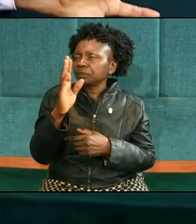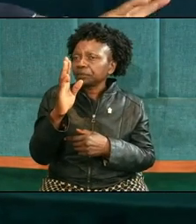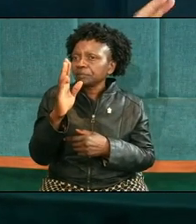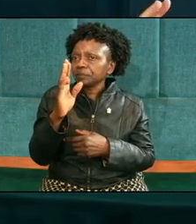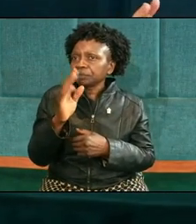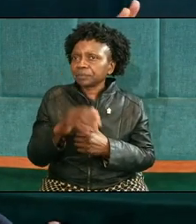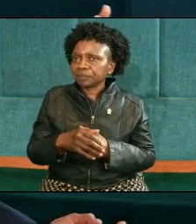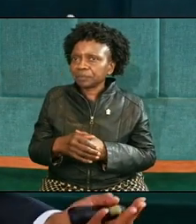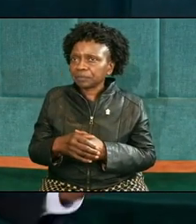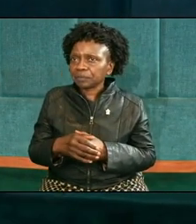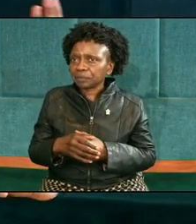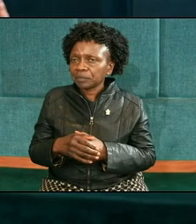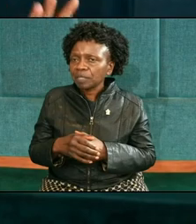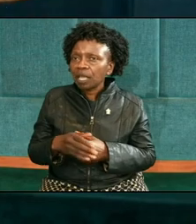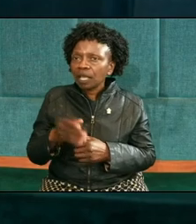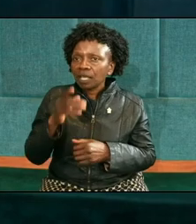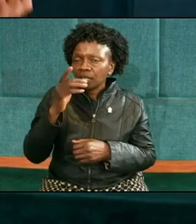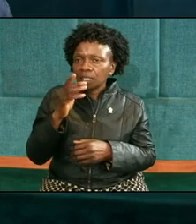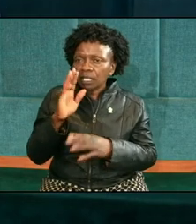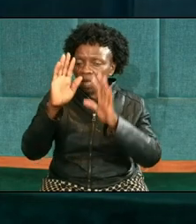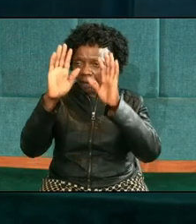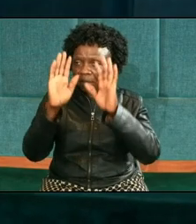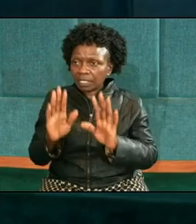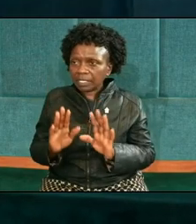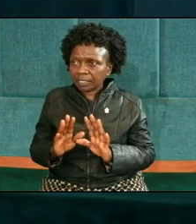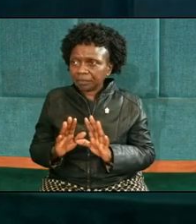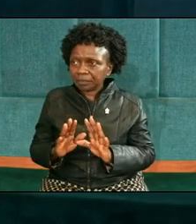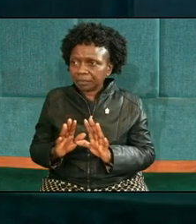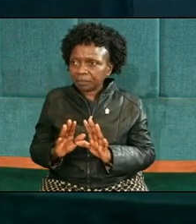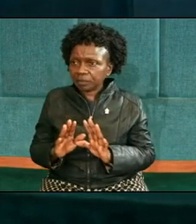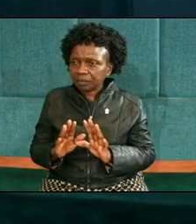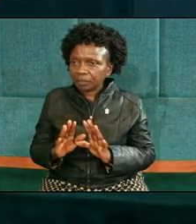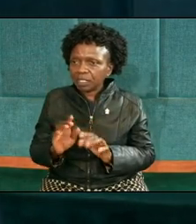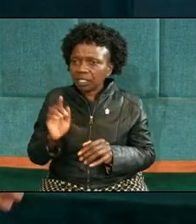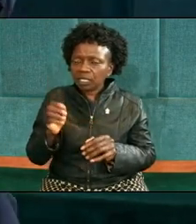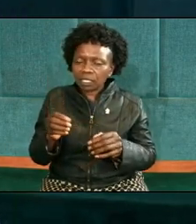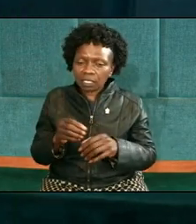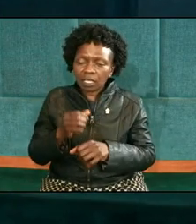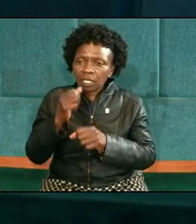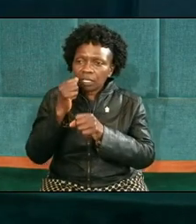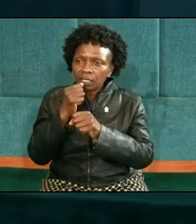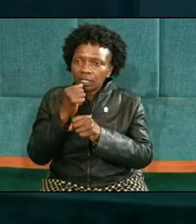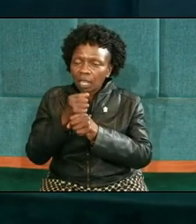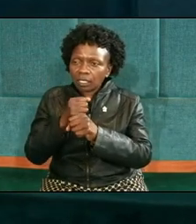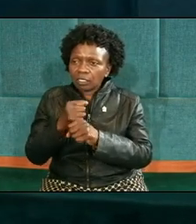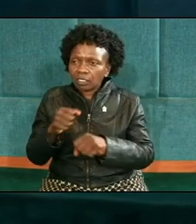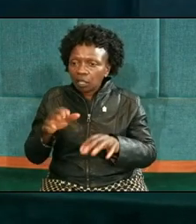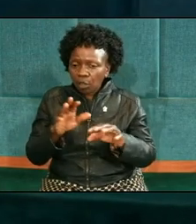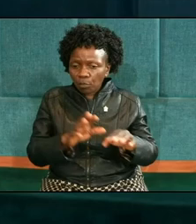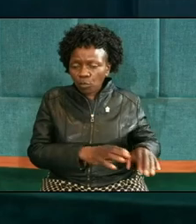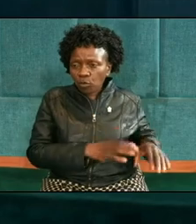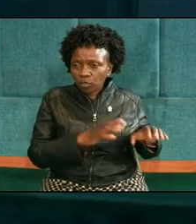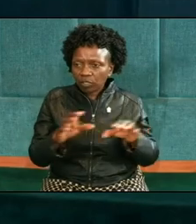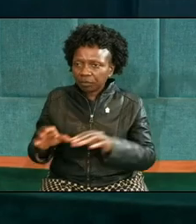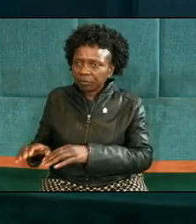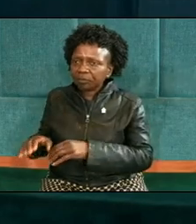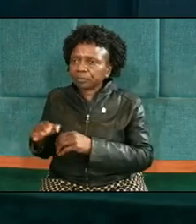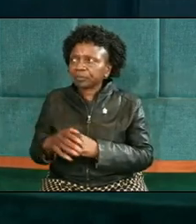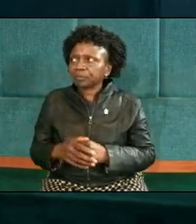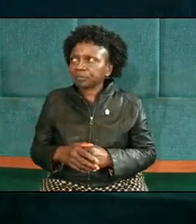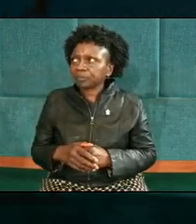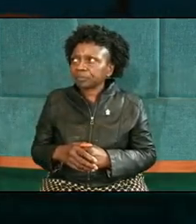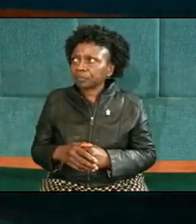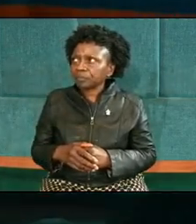Hey, transformation is taking place in the boat. Is the church with me? Even before Jonah reached where he's